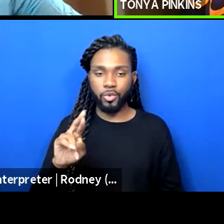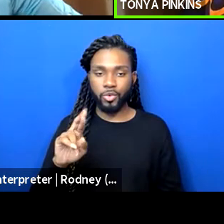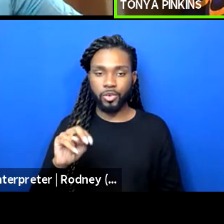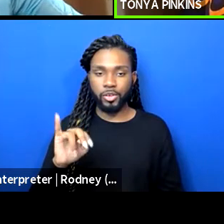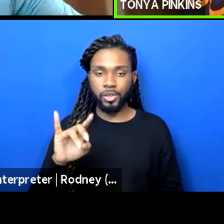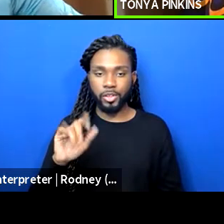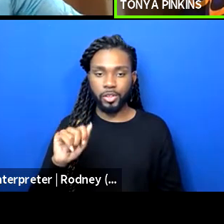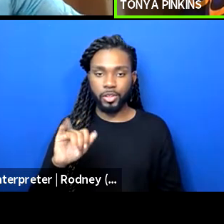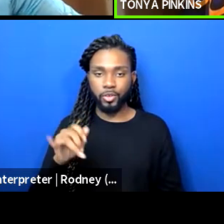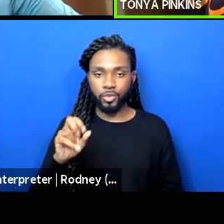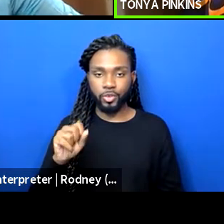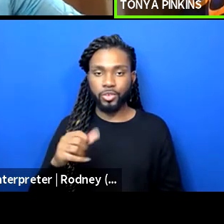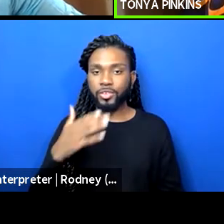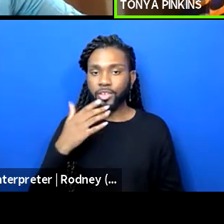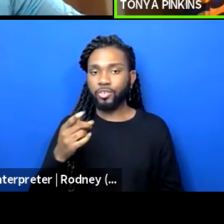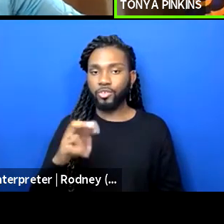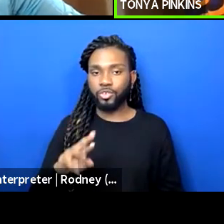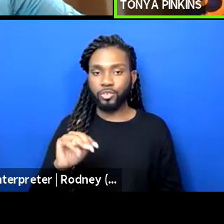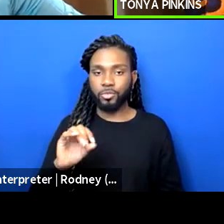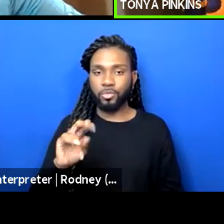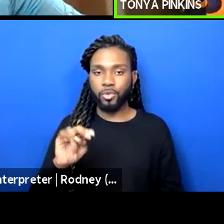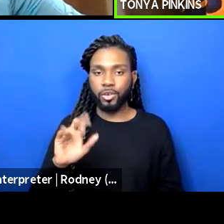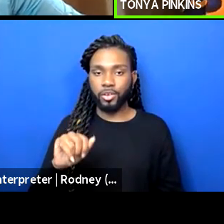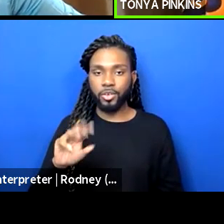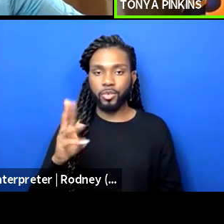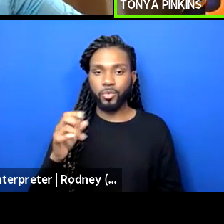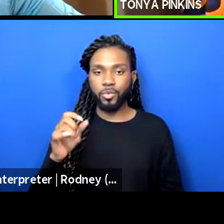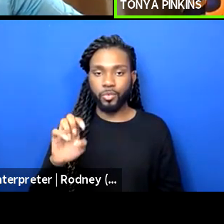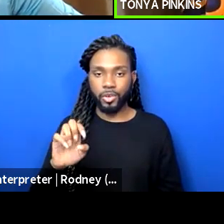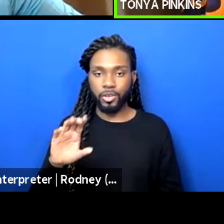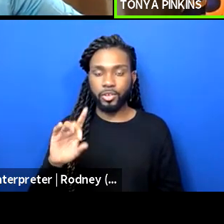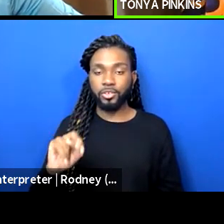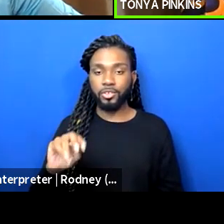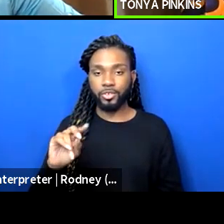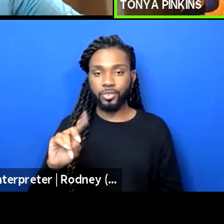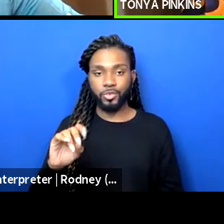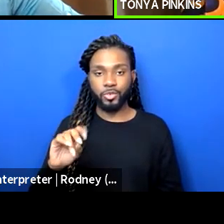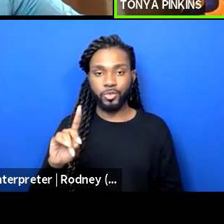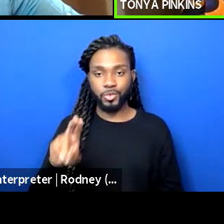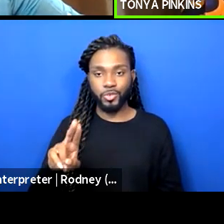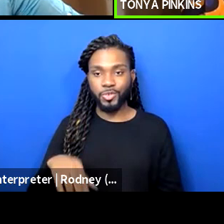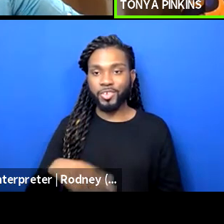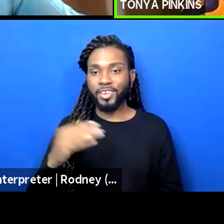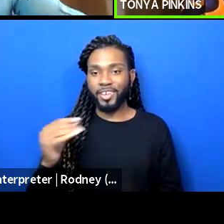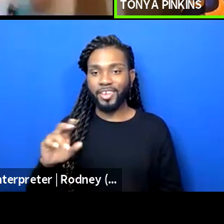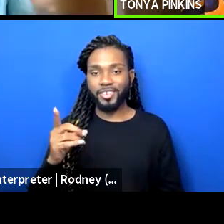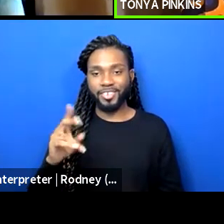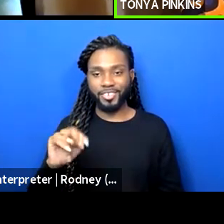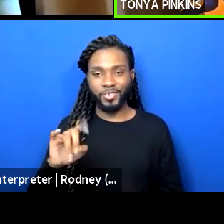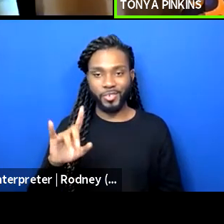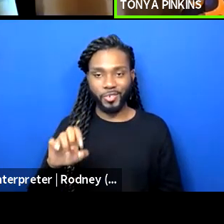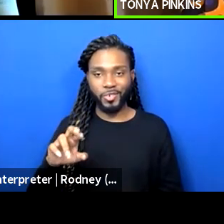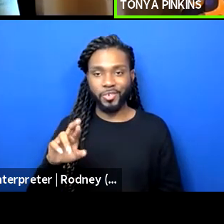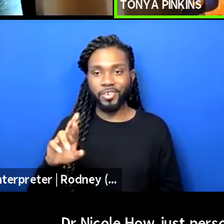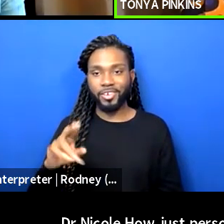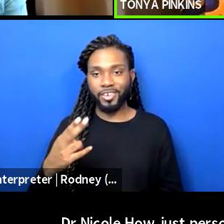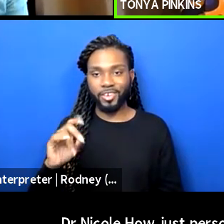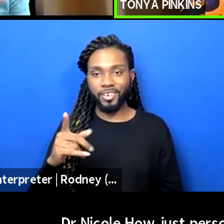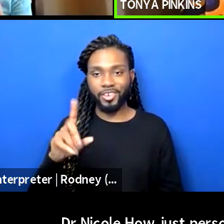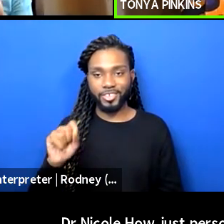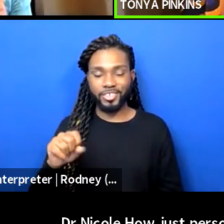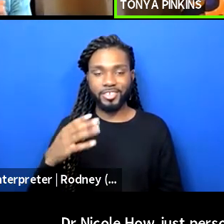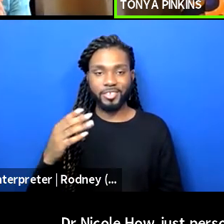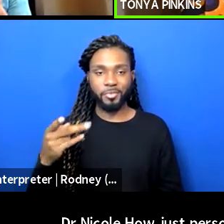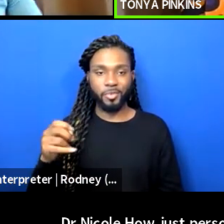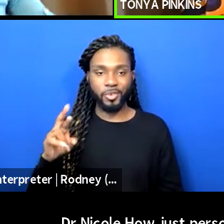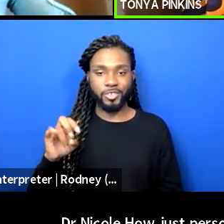White Ndoudou. Thank you, Dr. Nicole Hodges Persley. Thank you, Rodney, who doesn't have a last name here for me. I have to thank to all